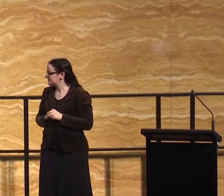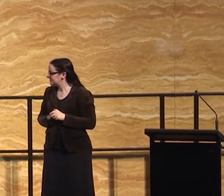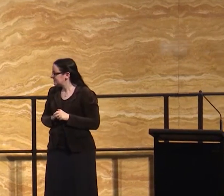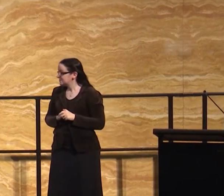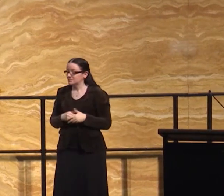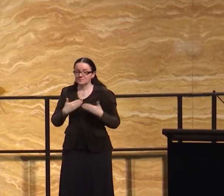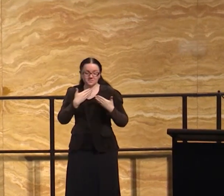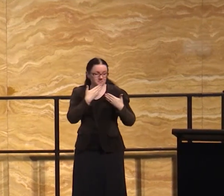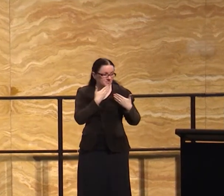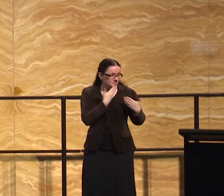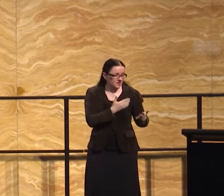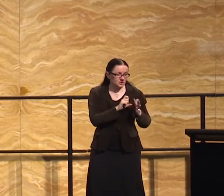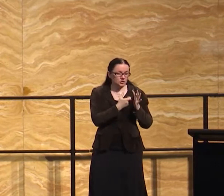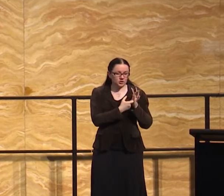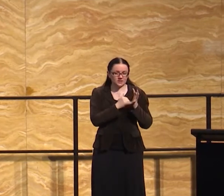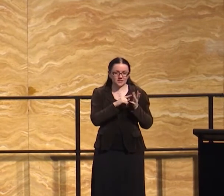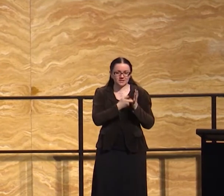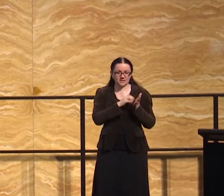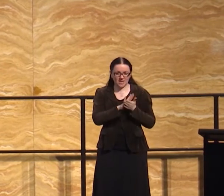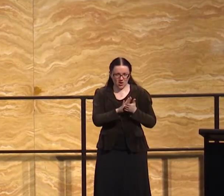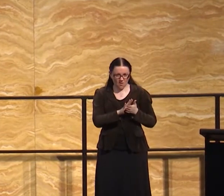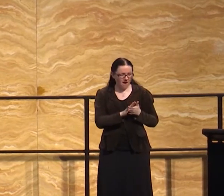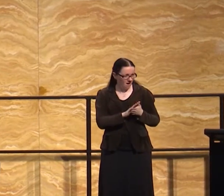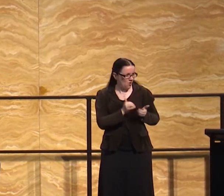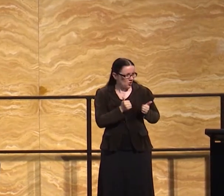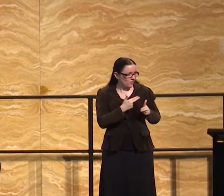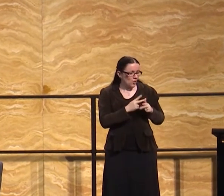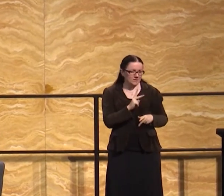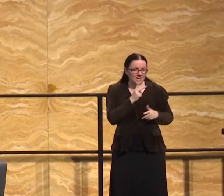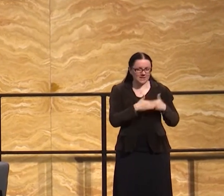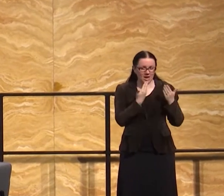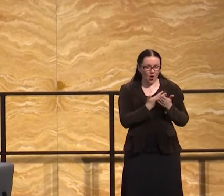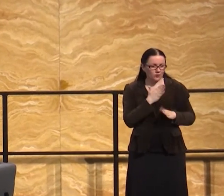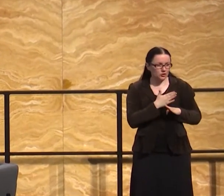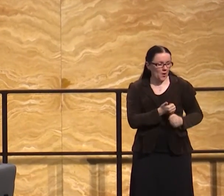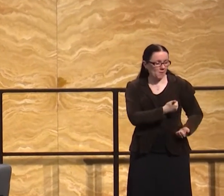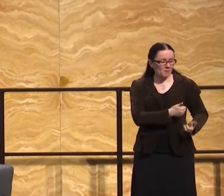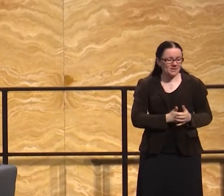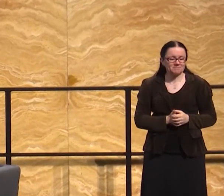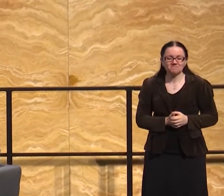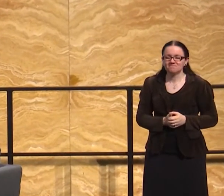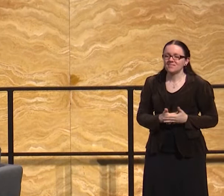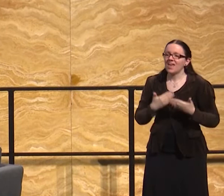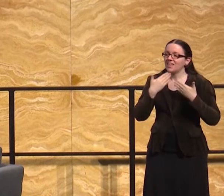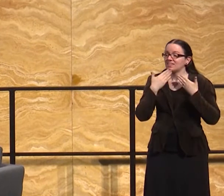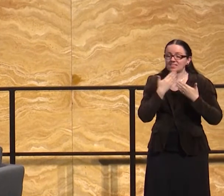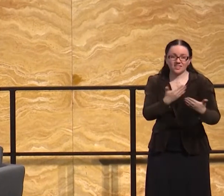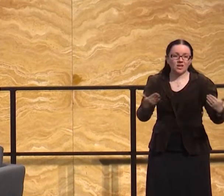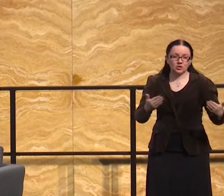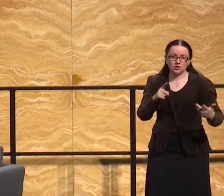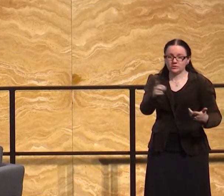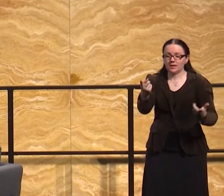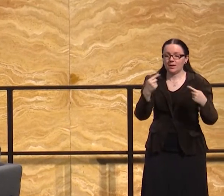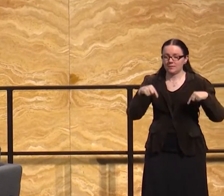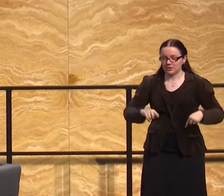Well, thank you, Dr. Sarah Cook. Pretty good for your second day on the job, I reckon. Well done. And thank you to all of you for joining us